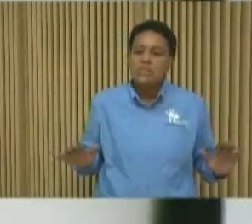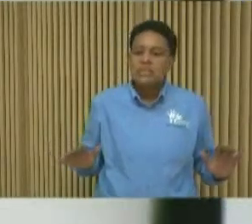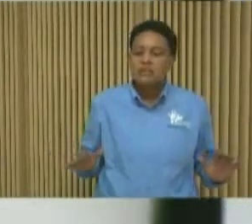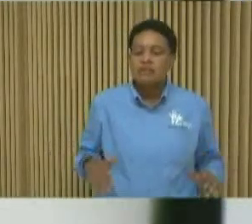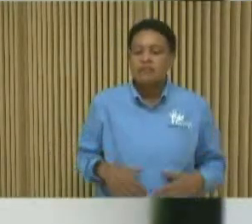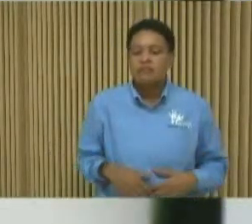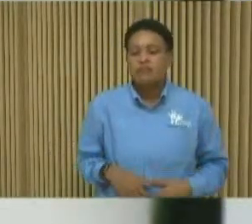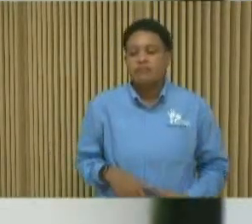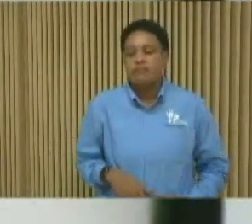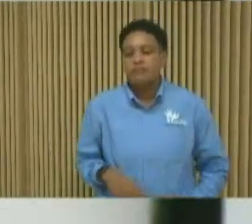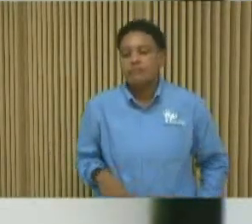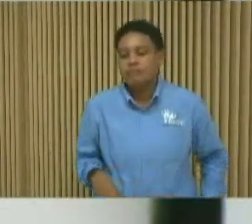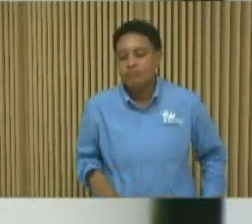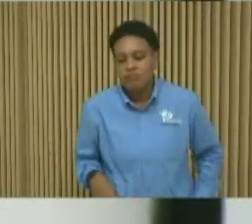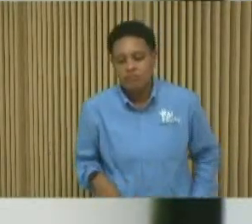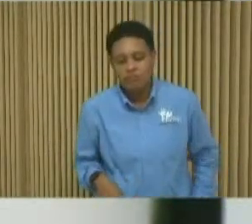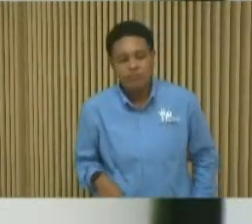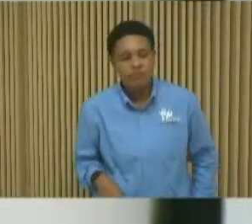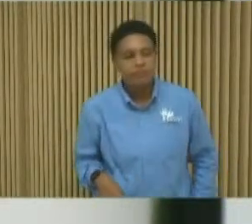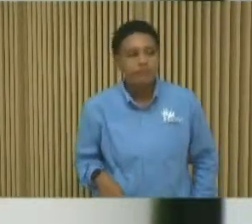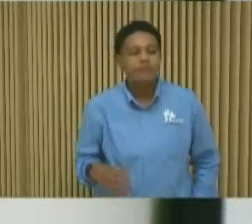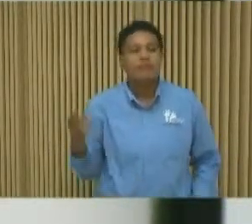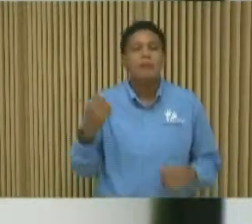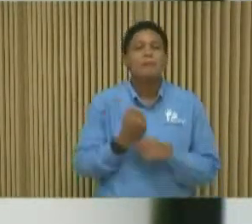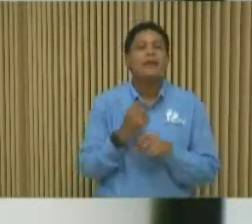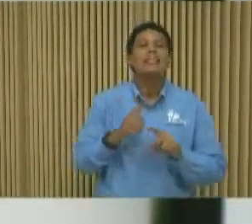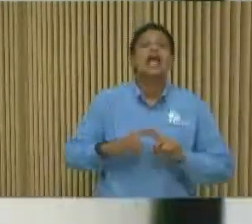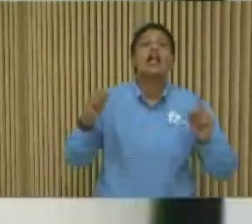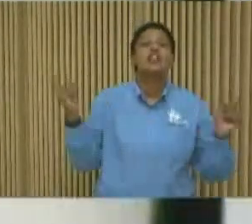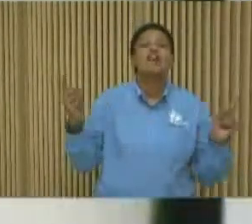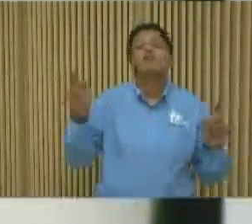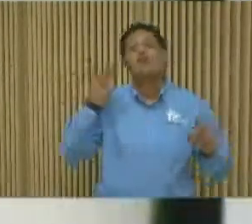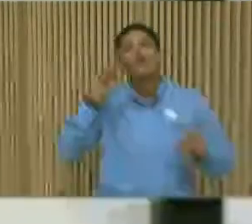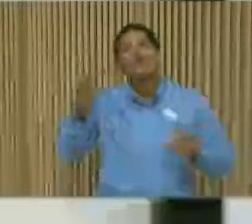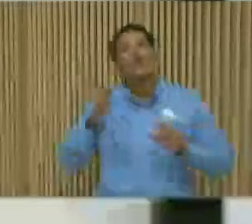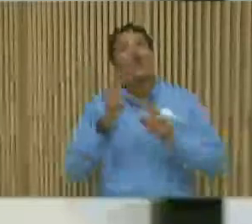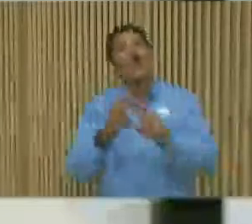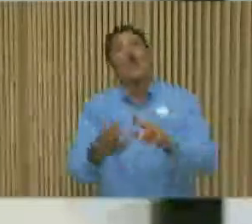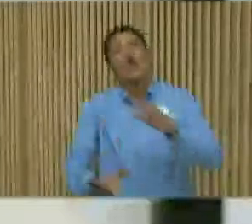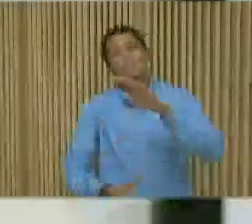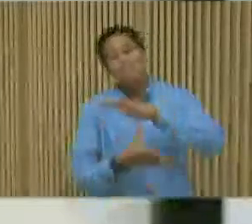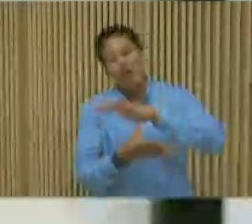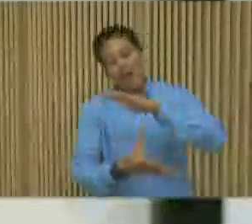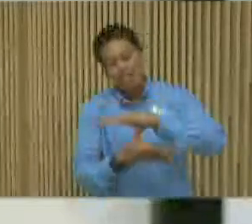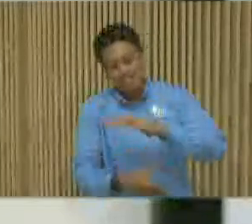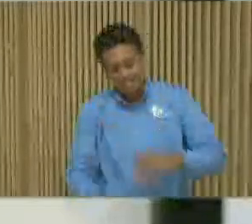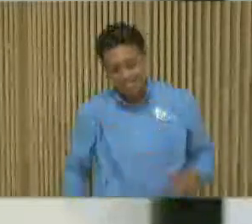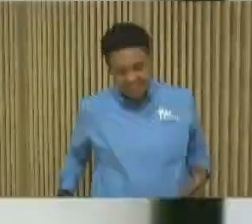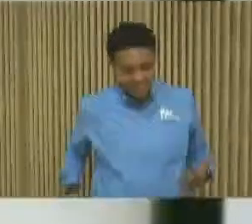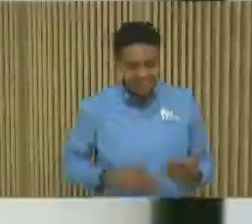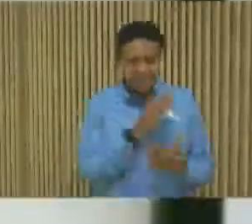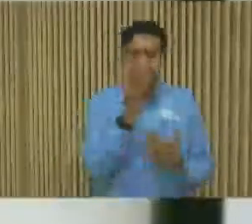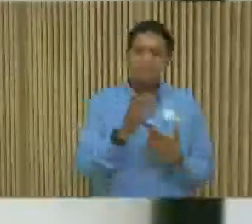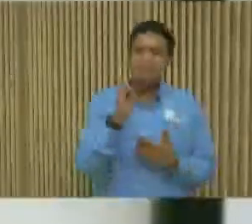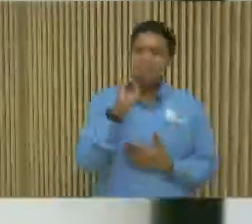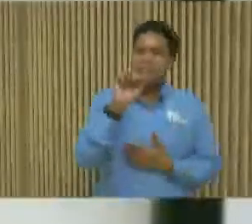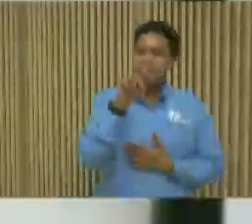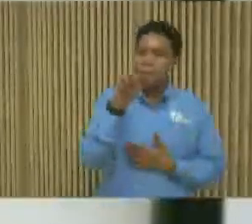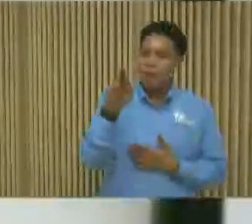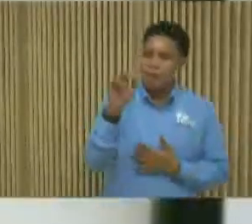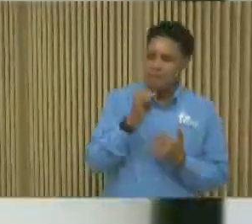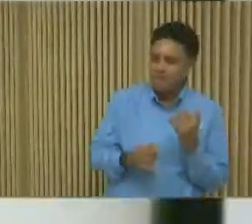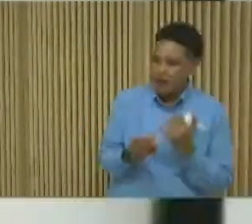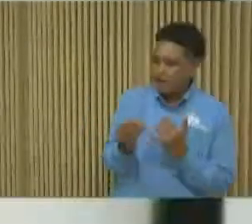of making it alternative, let's look at it as priority. Precisely, priority. Ms. Palmer, closing out now, just